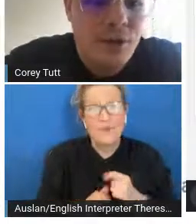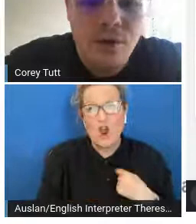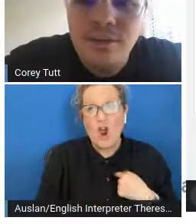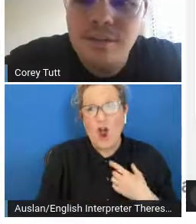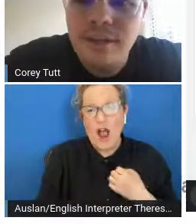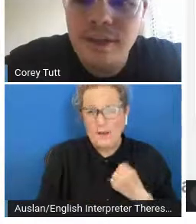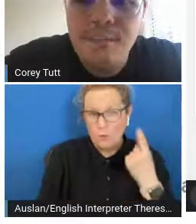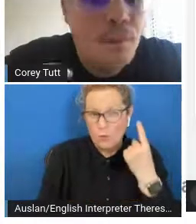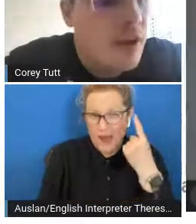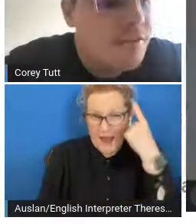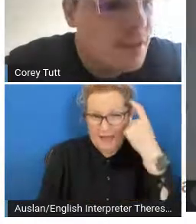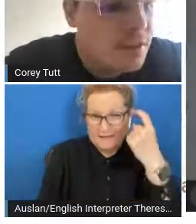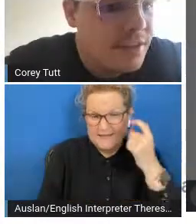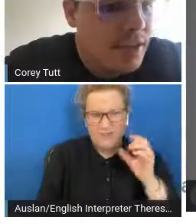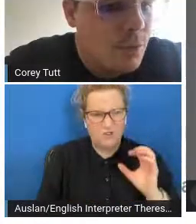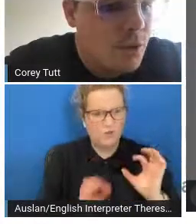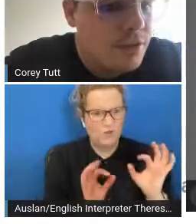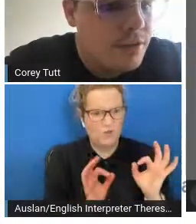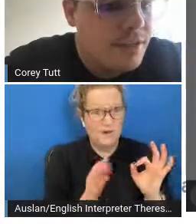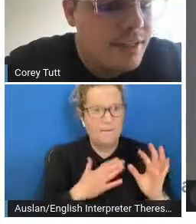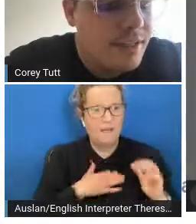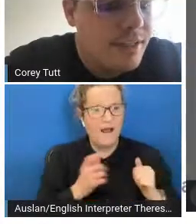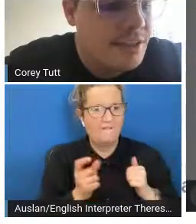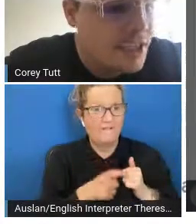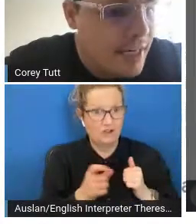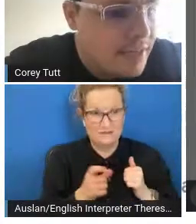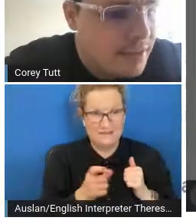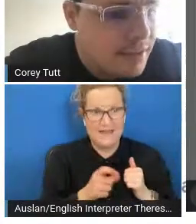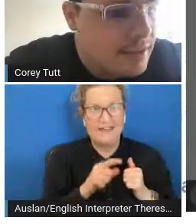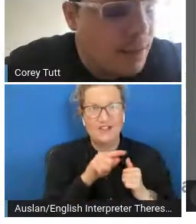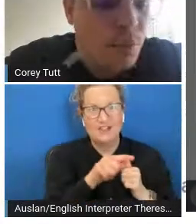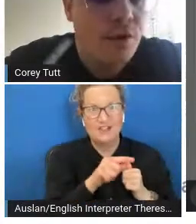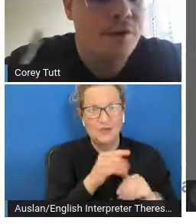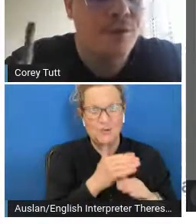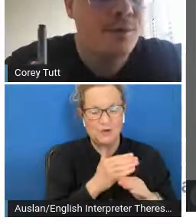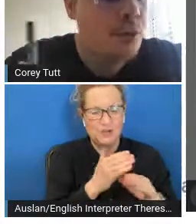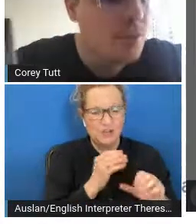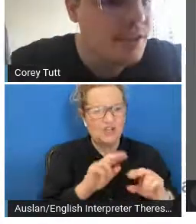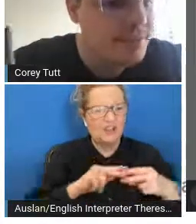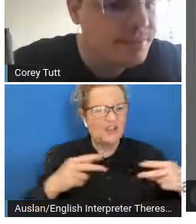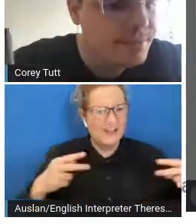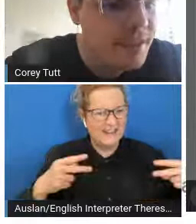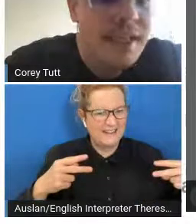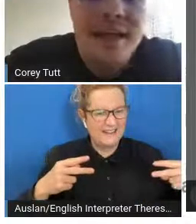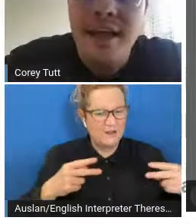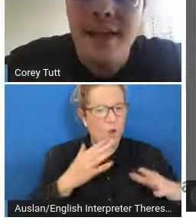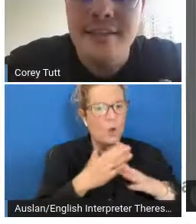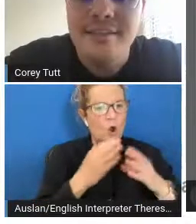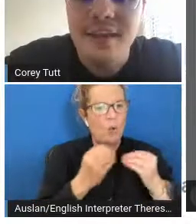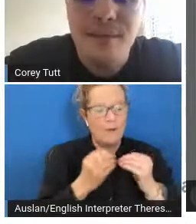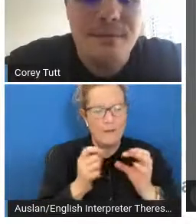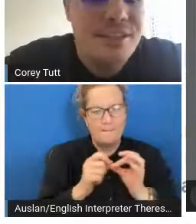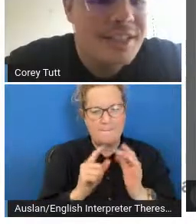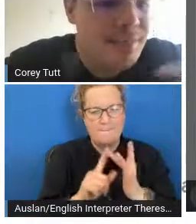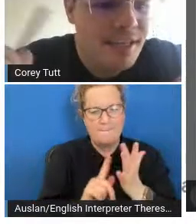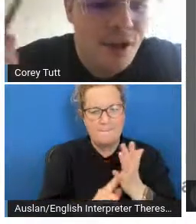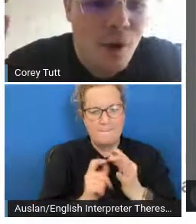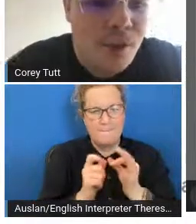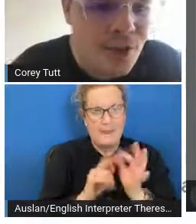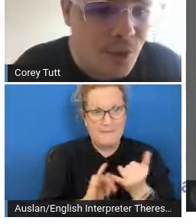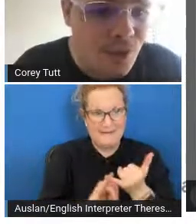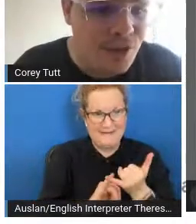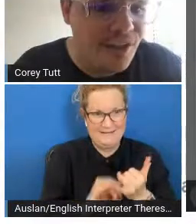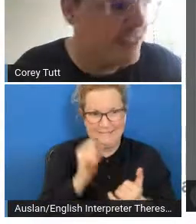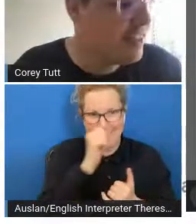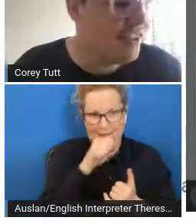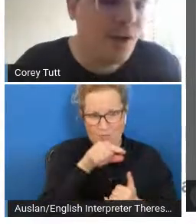unique, because my fiance is a geneticist that works with bilbies, and she kept saying, "Oh